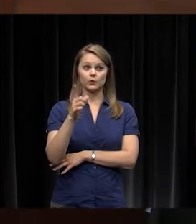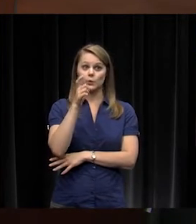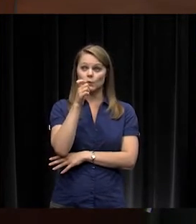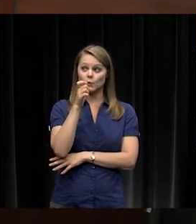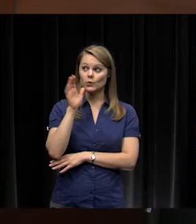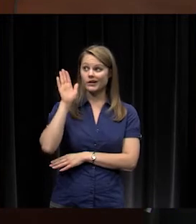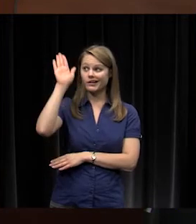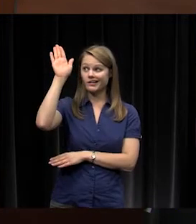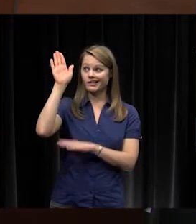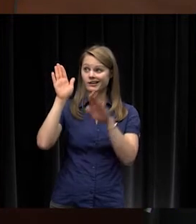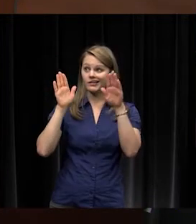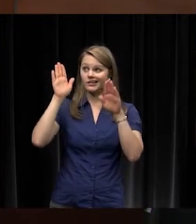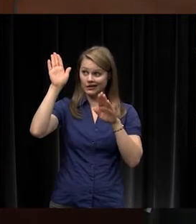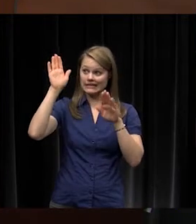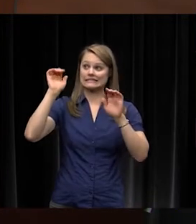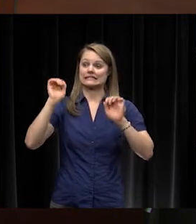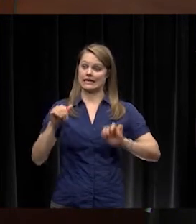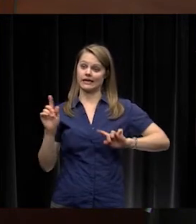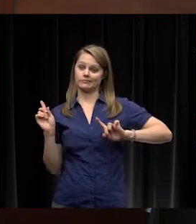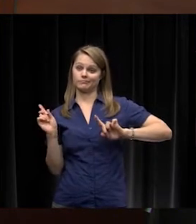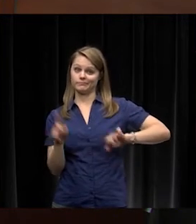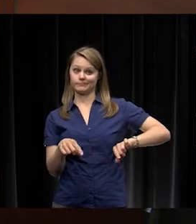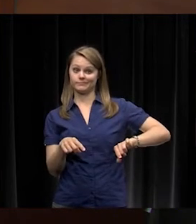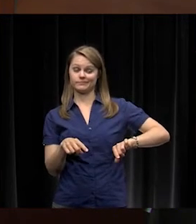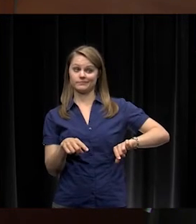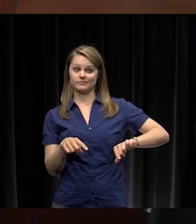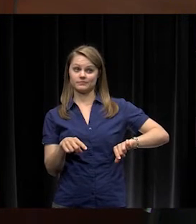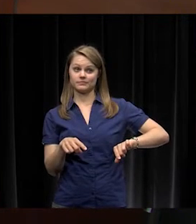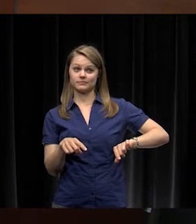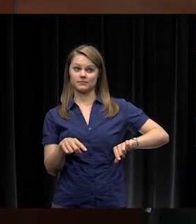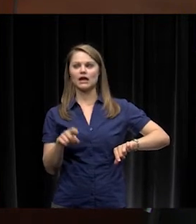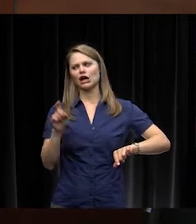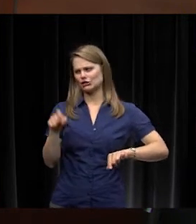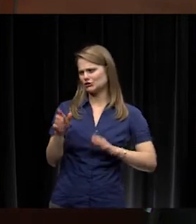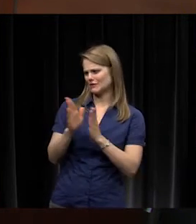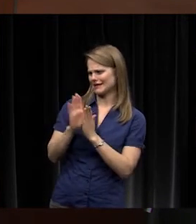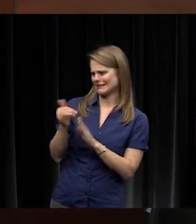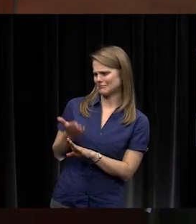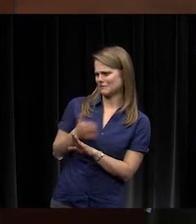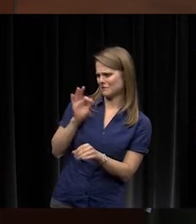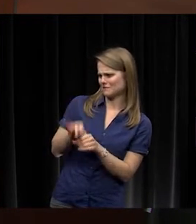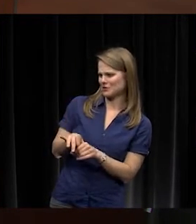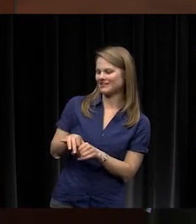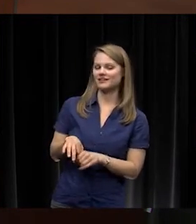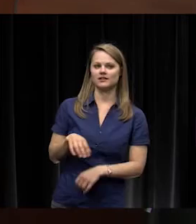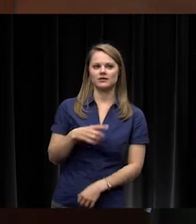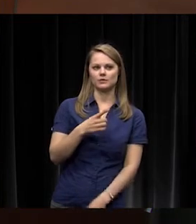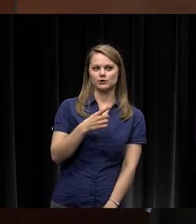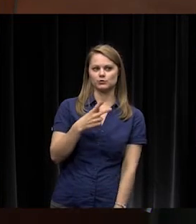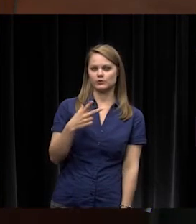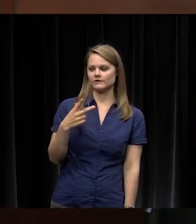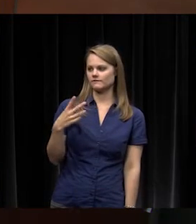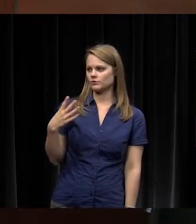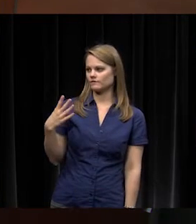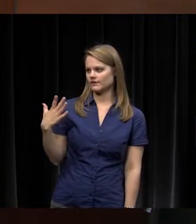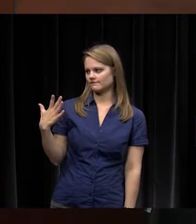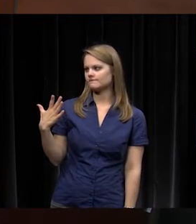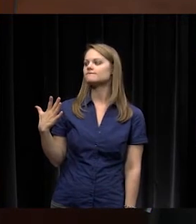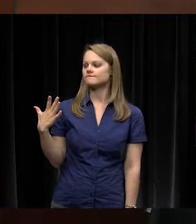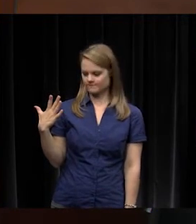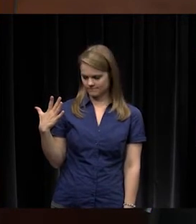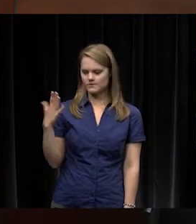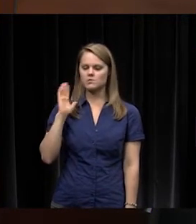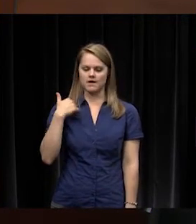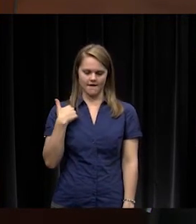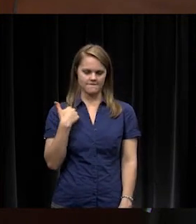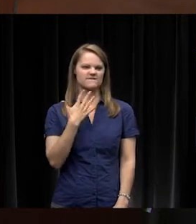make sure who is going to be able to be here at that point? Probably should have asked that first. One, two, three, four, and five. All right, so we'll